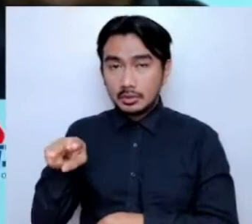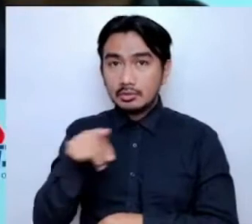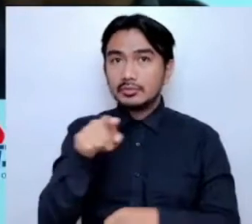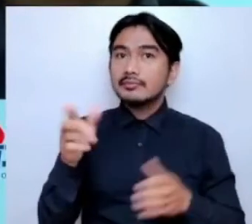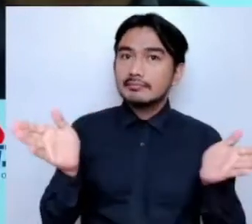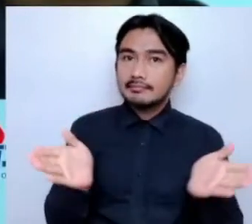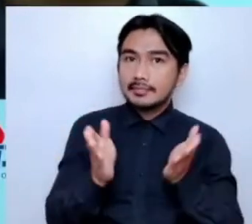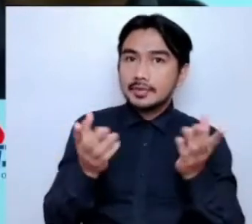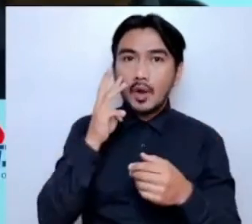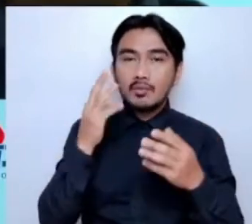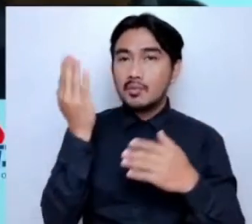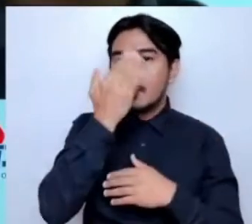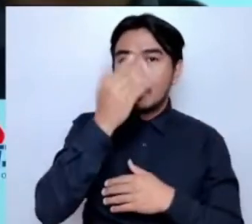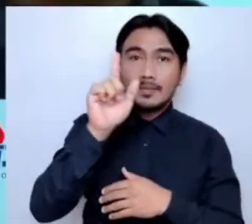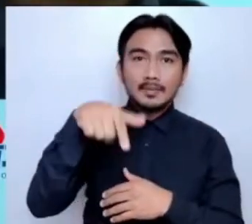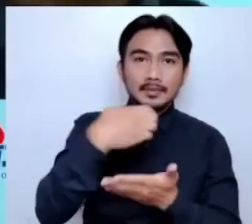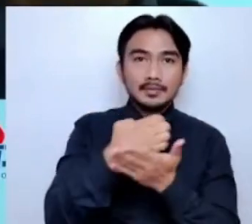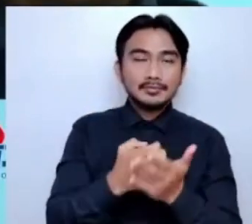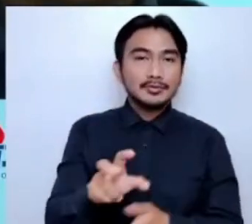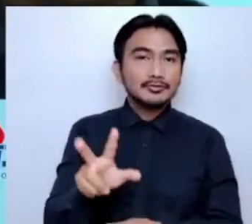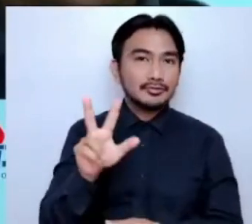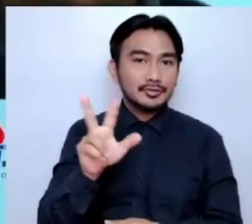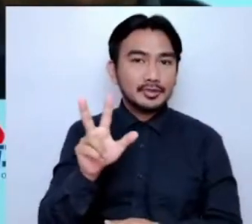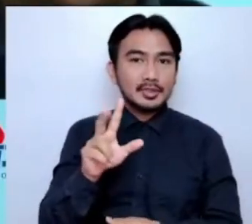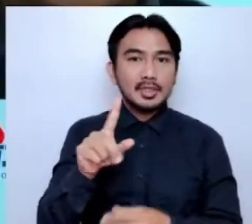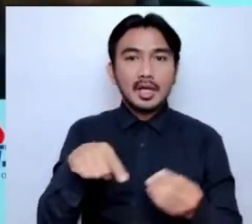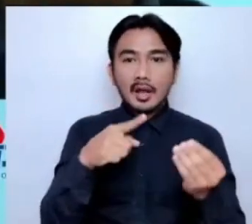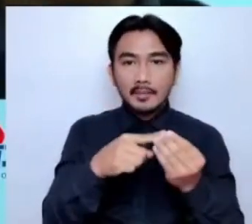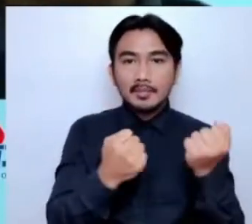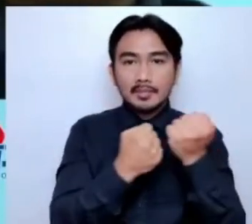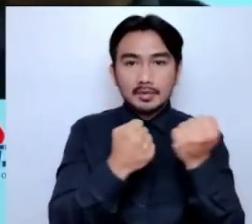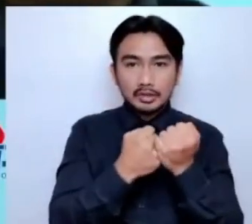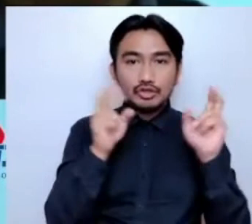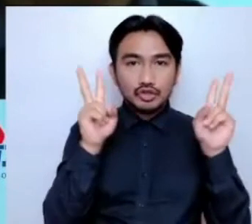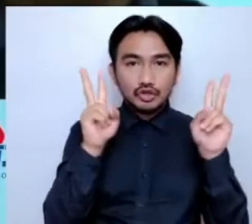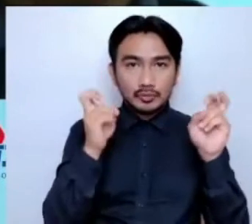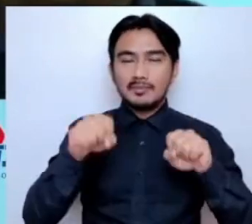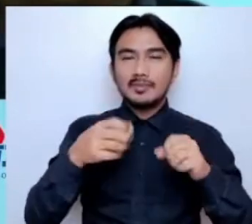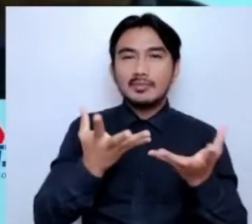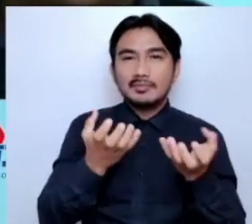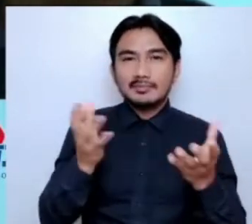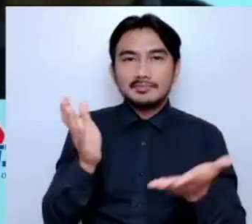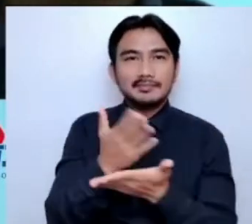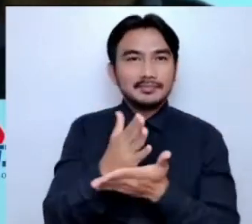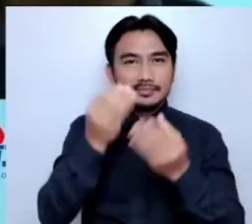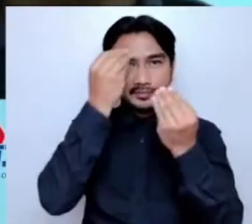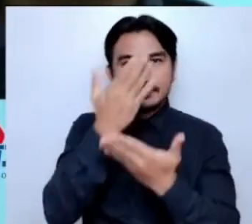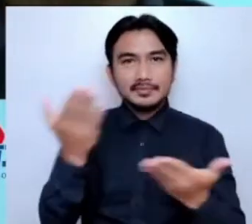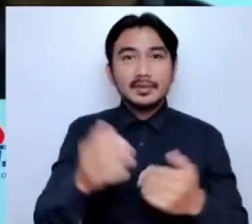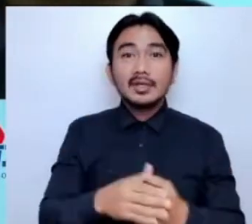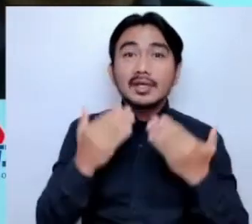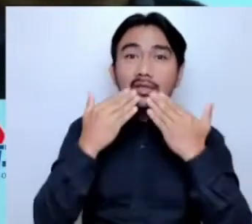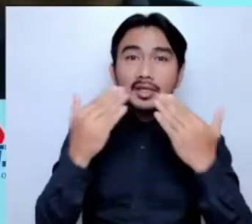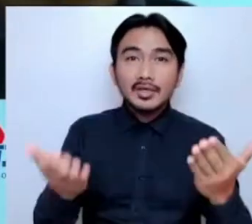watch episode 3 on the support materials and frequently asked questions. Thank you so much. And if you have